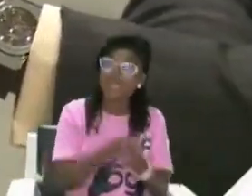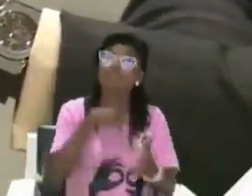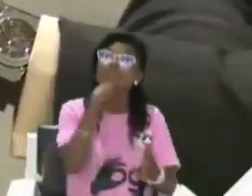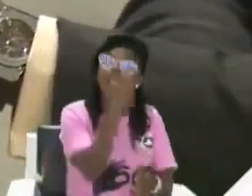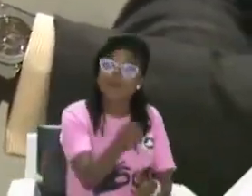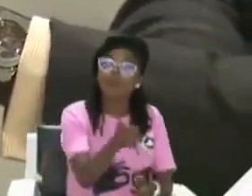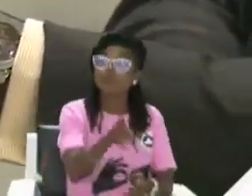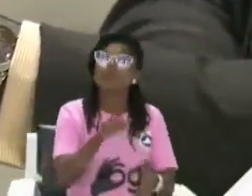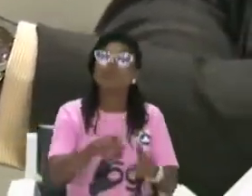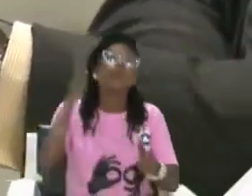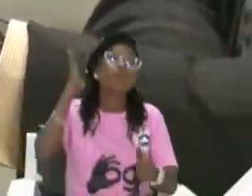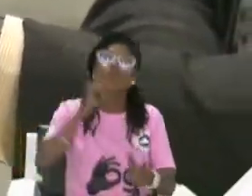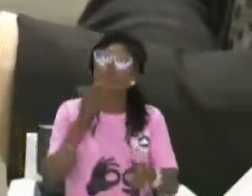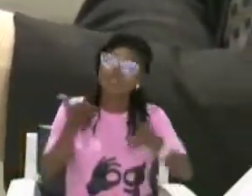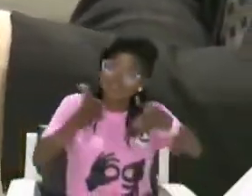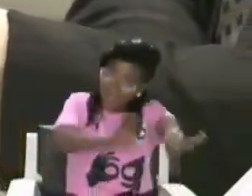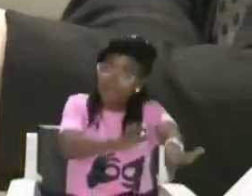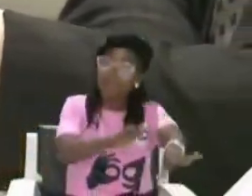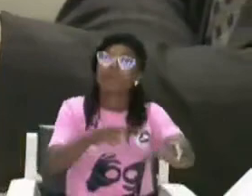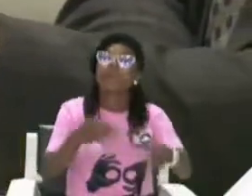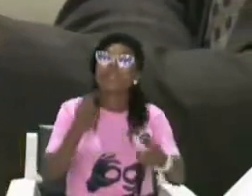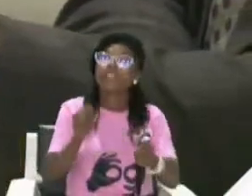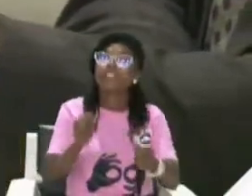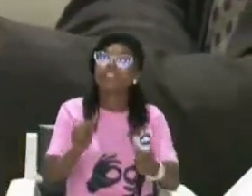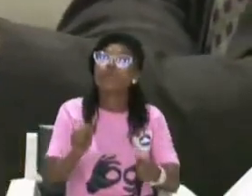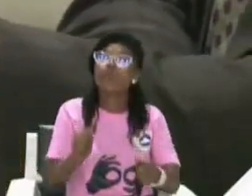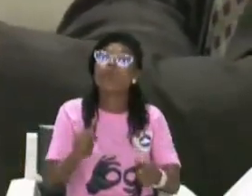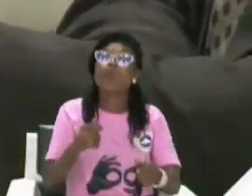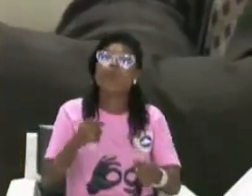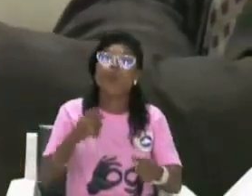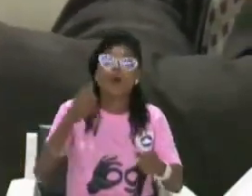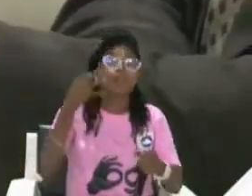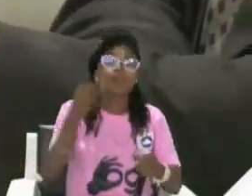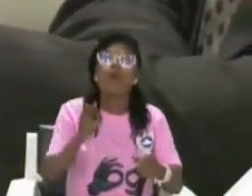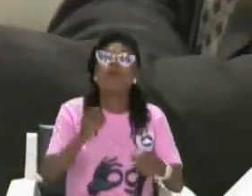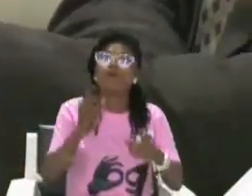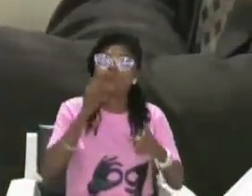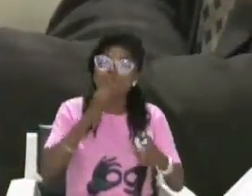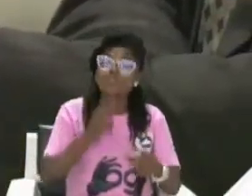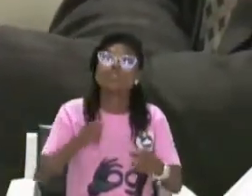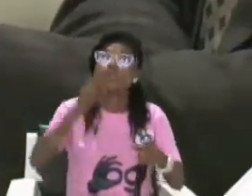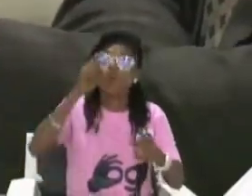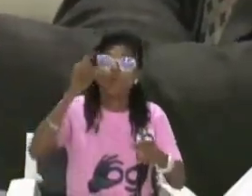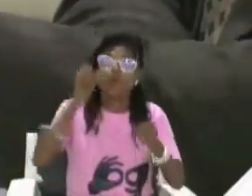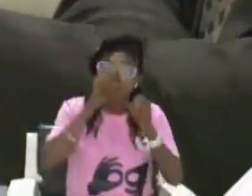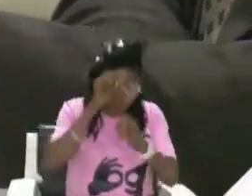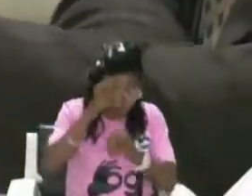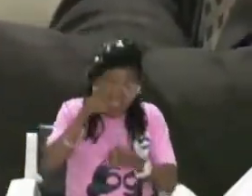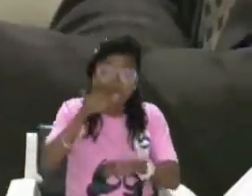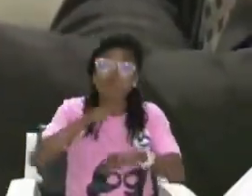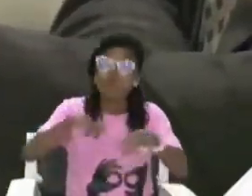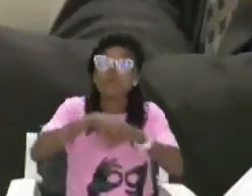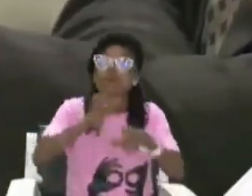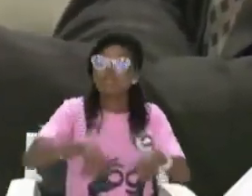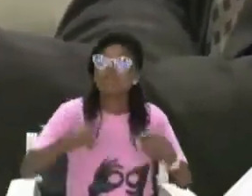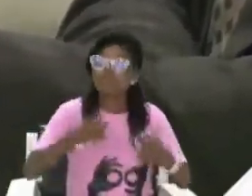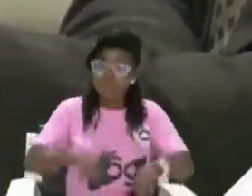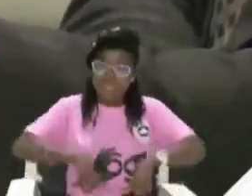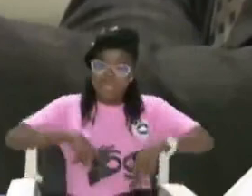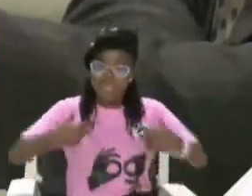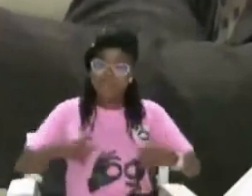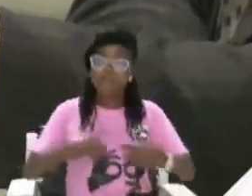you, you will not die. The work of the witch Christ over your life was destroyed. You will live to see many more